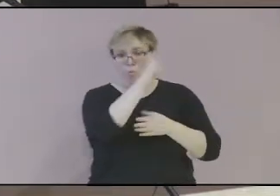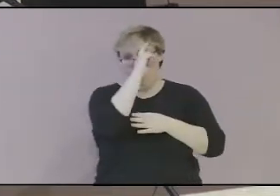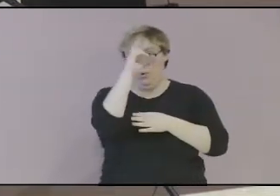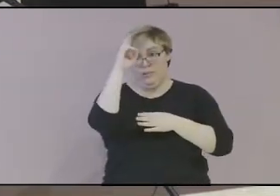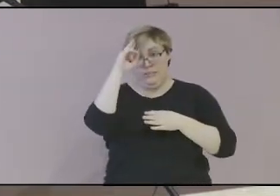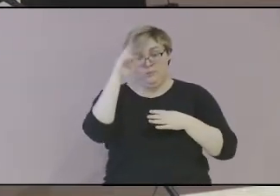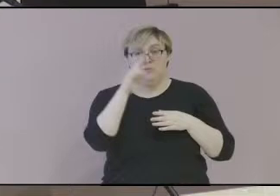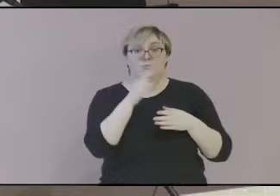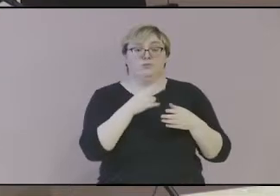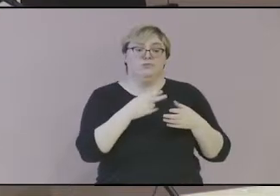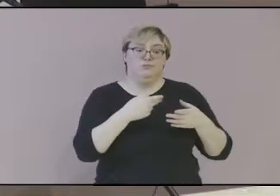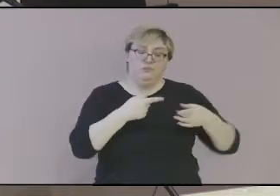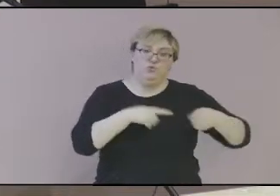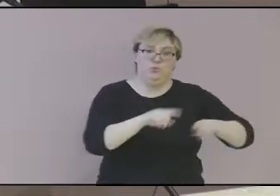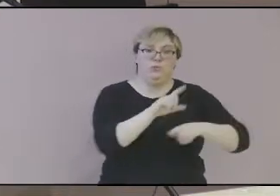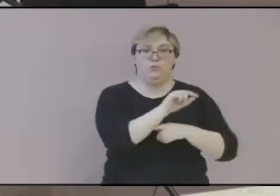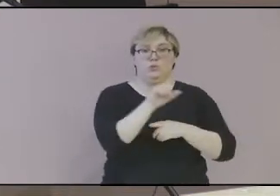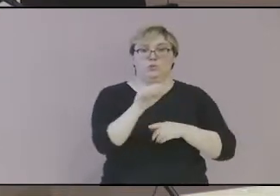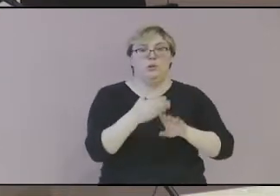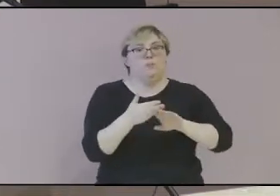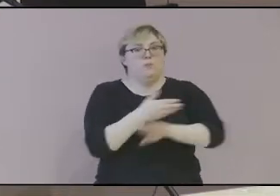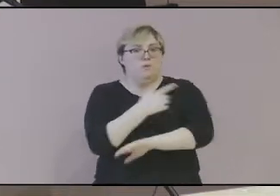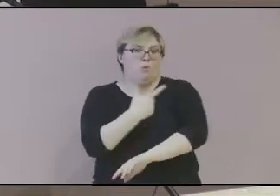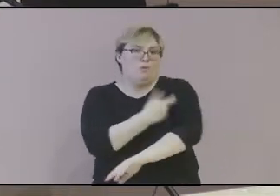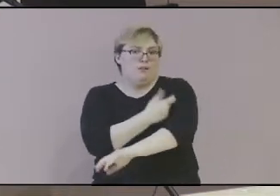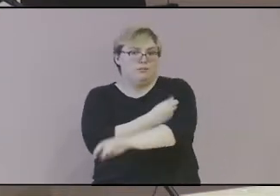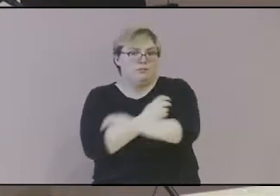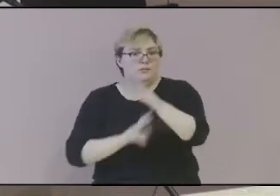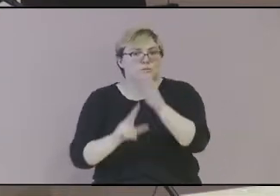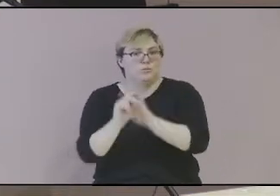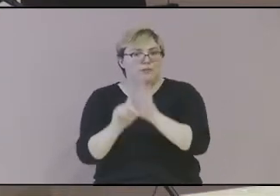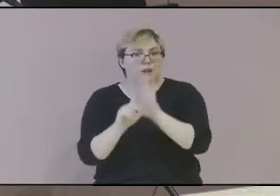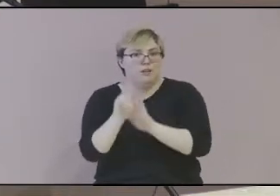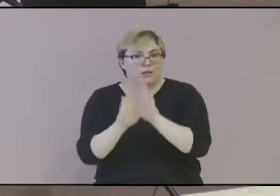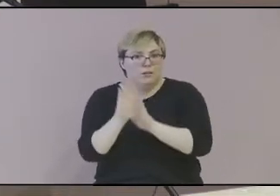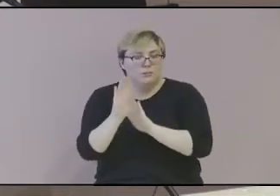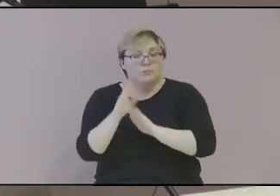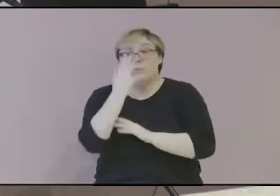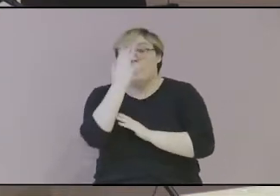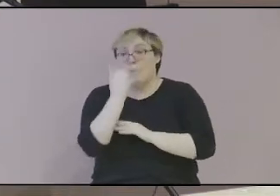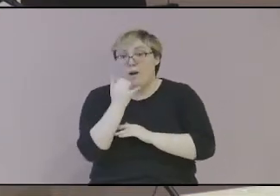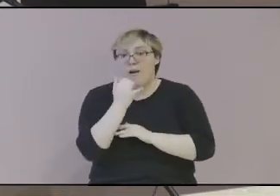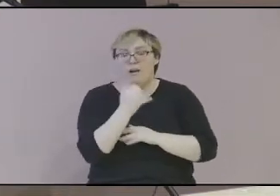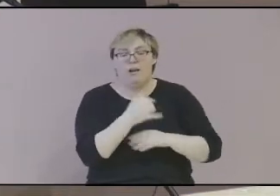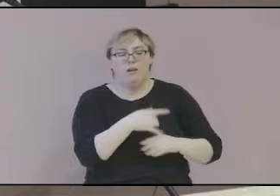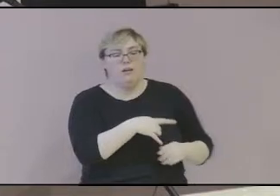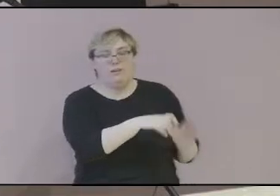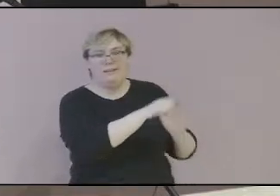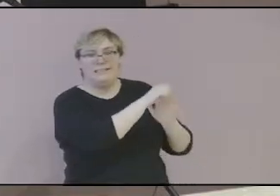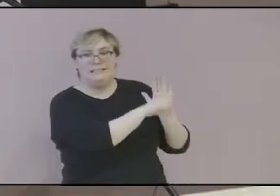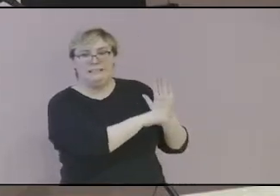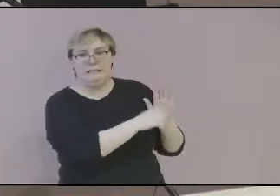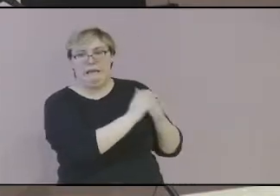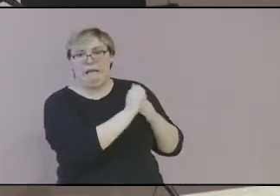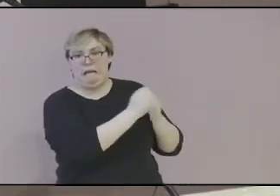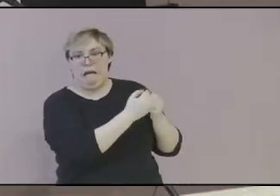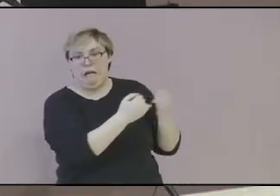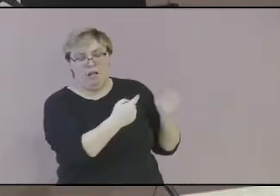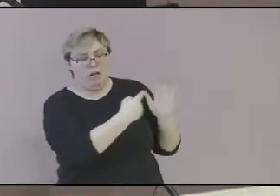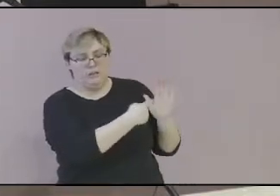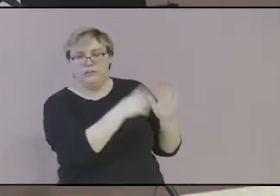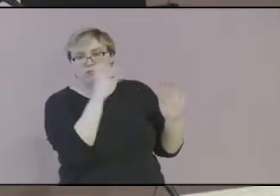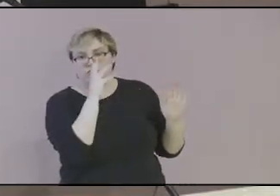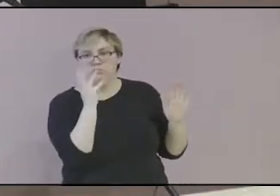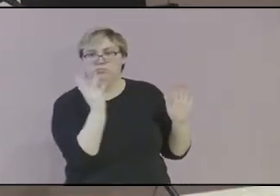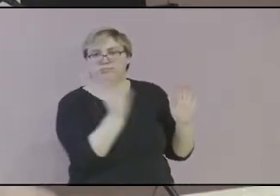before vaccines became available, because of the void in state guidance. They had felt they spent a decade or more of their lives to create guidance that